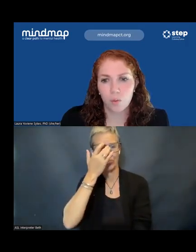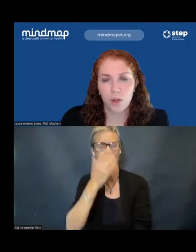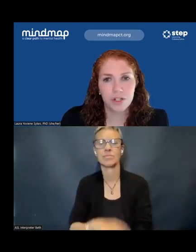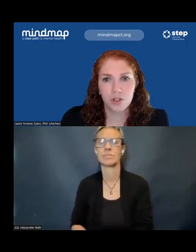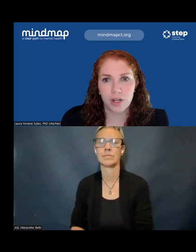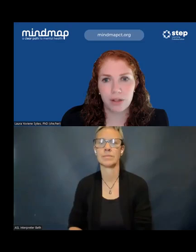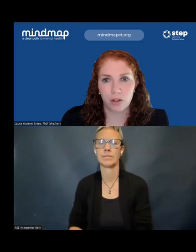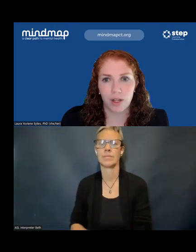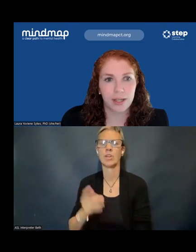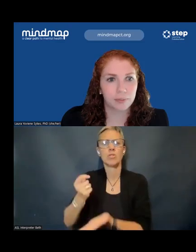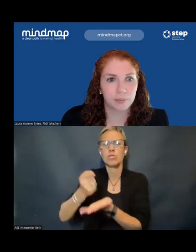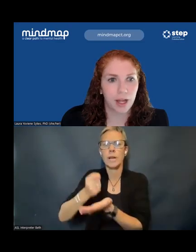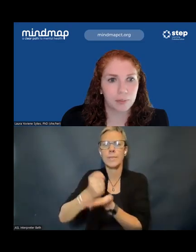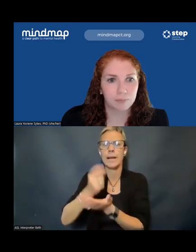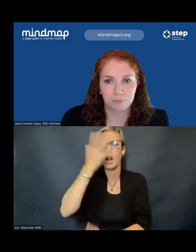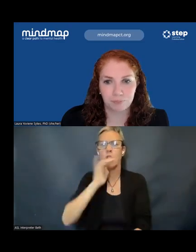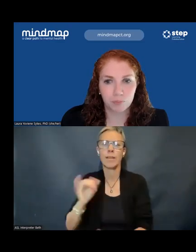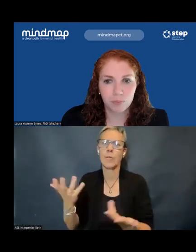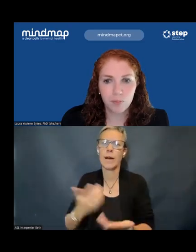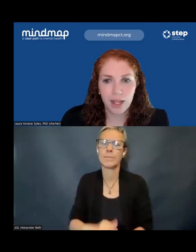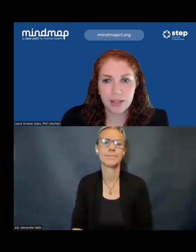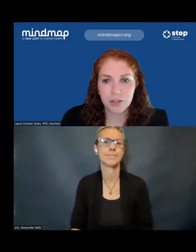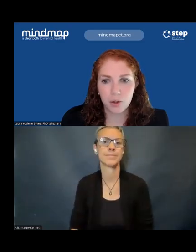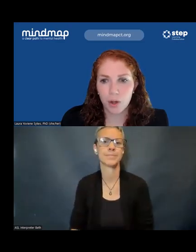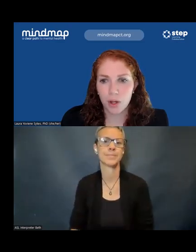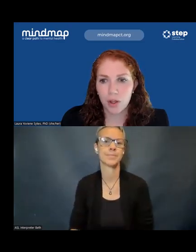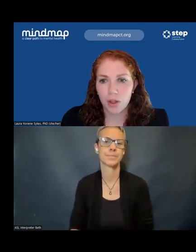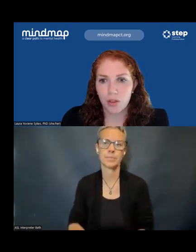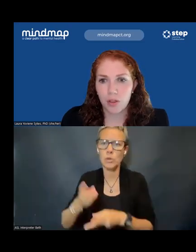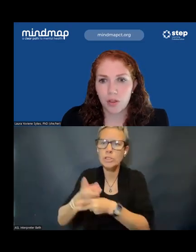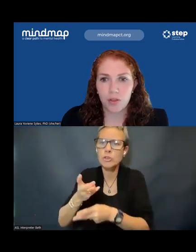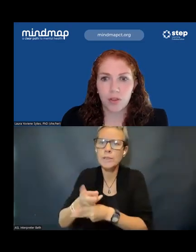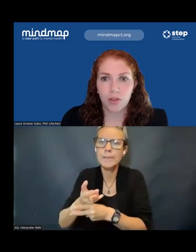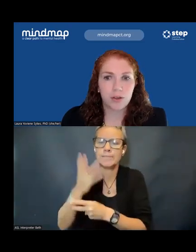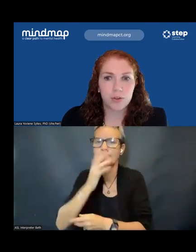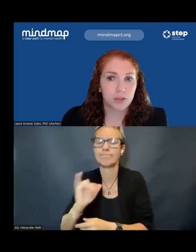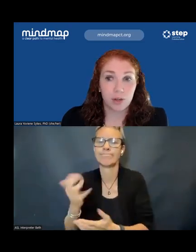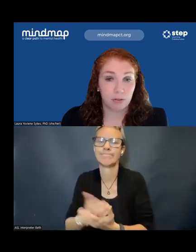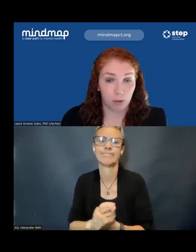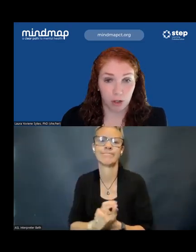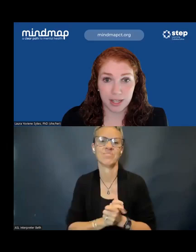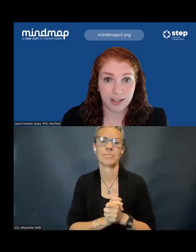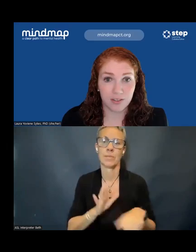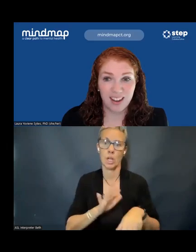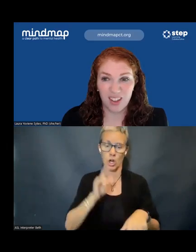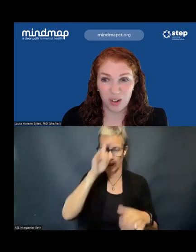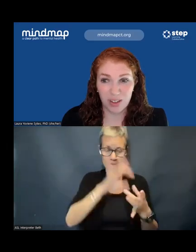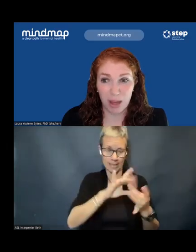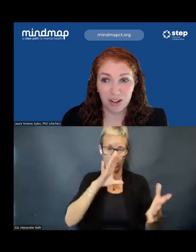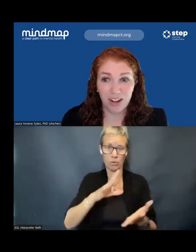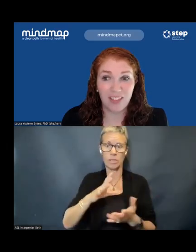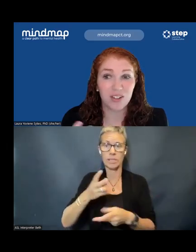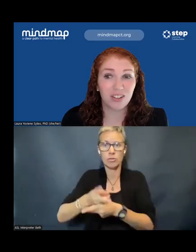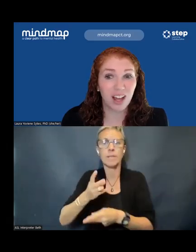So what does treatment look like? And so early psychosis treatment works, as I've said, the earlier